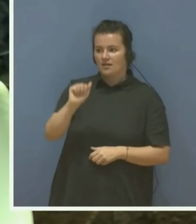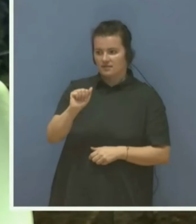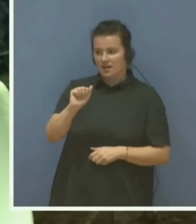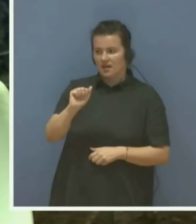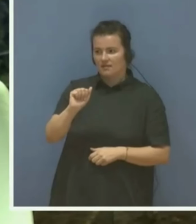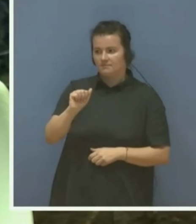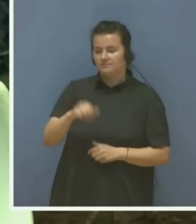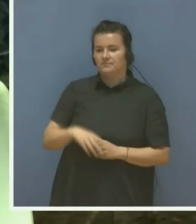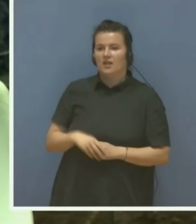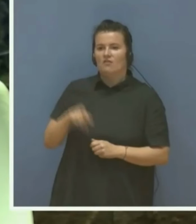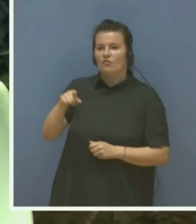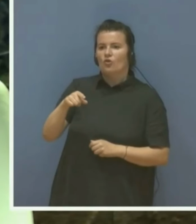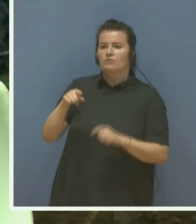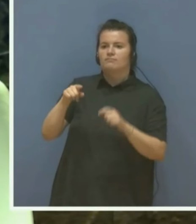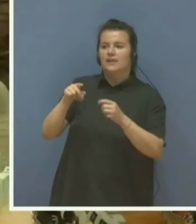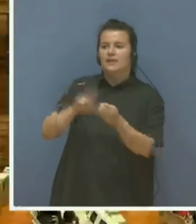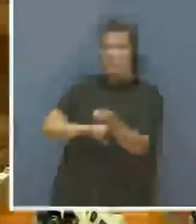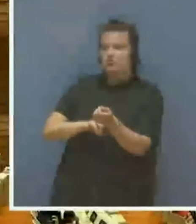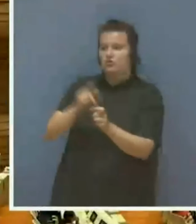Indigenous Peoples of Russia.